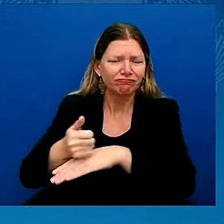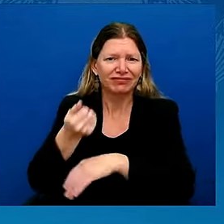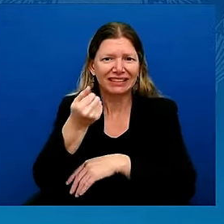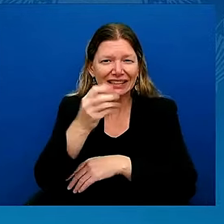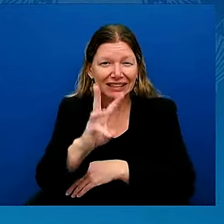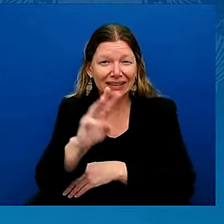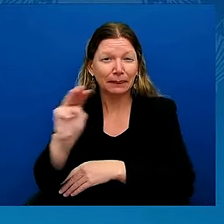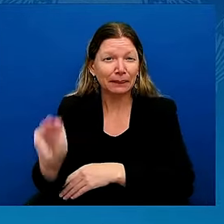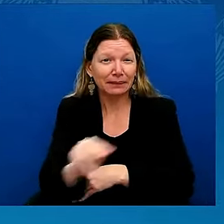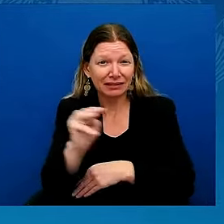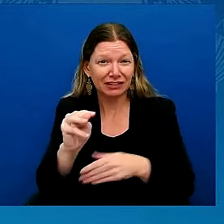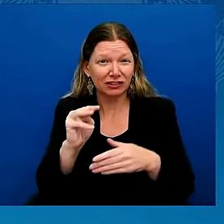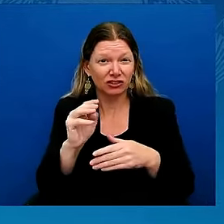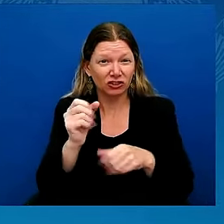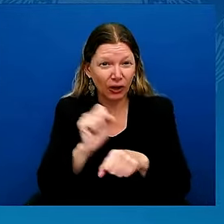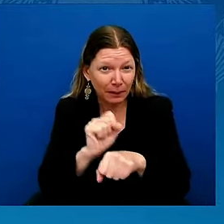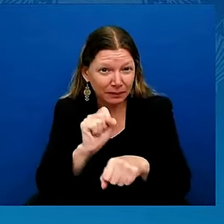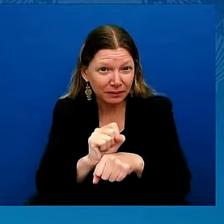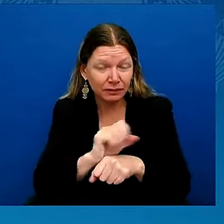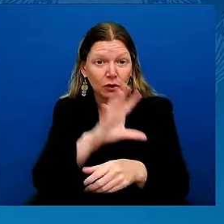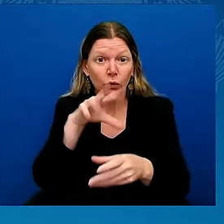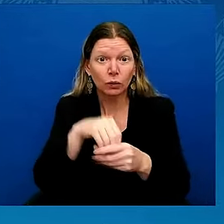for Latinos across the country.